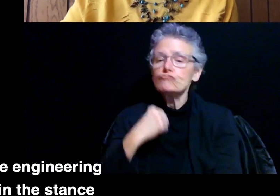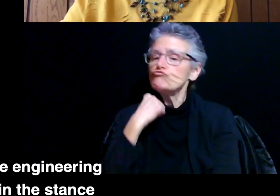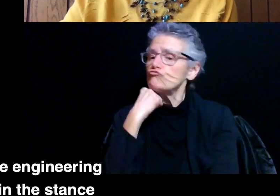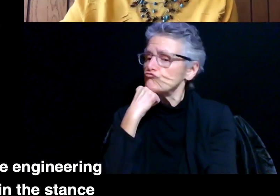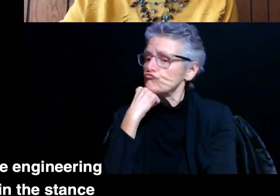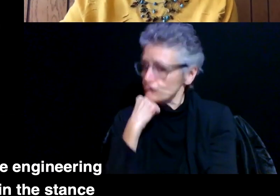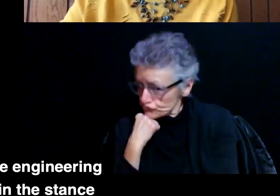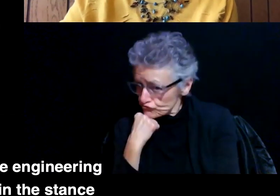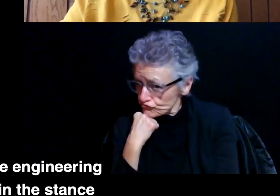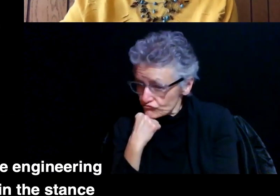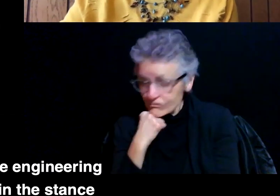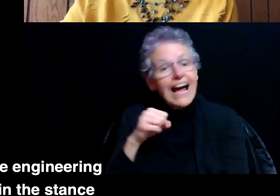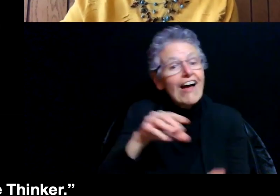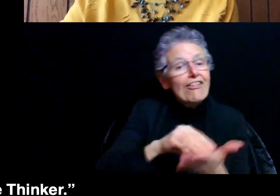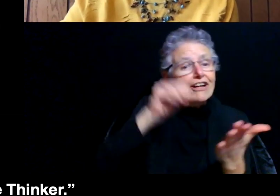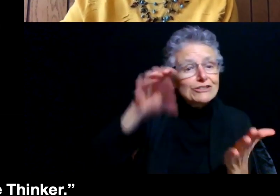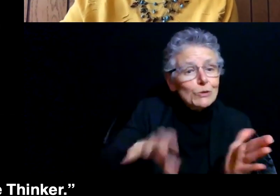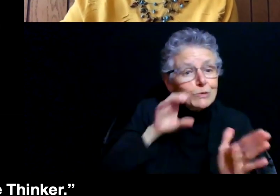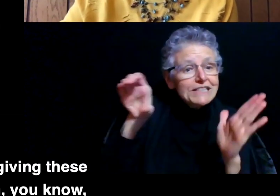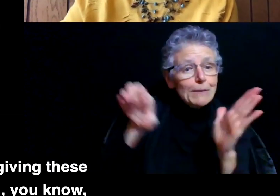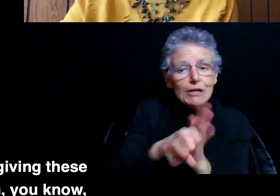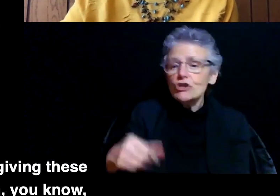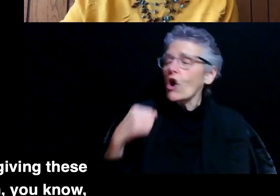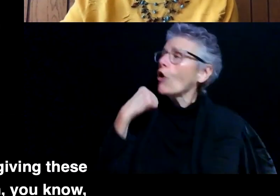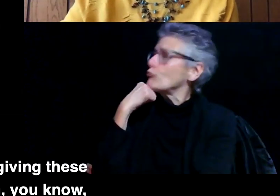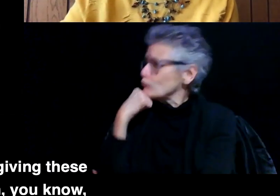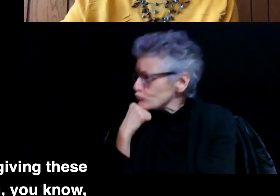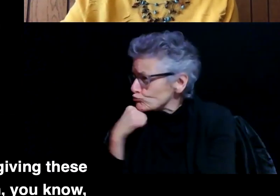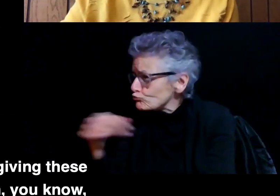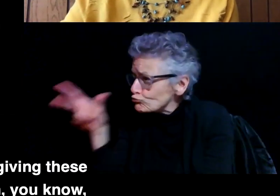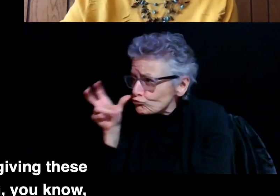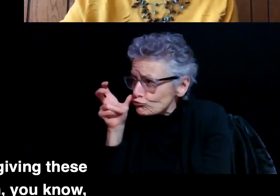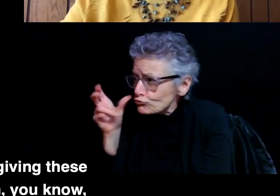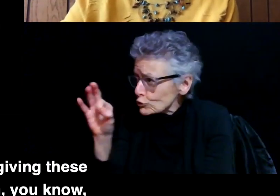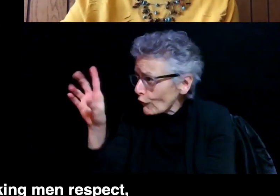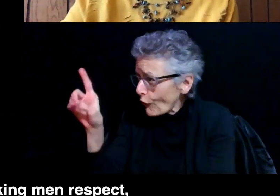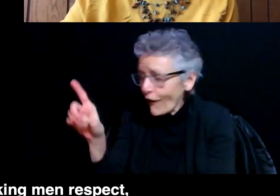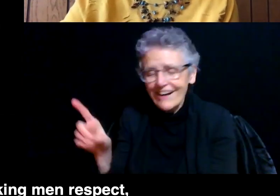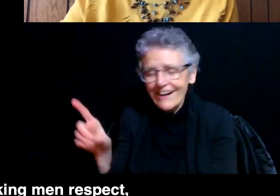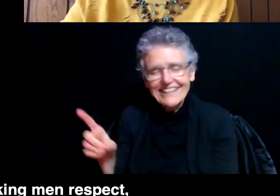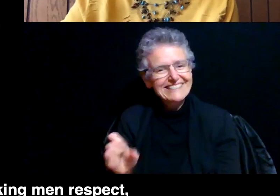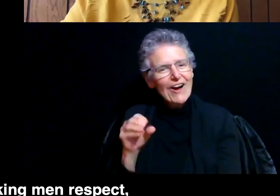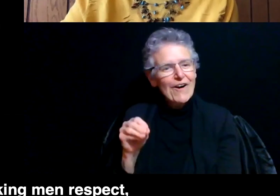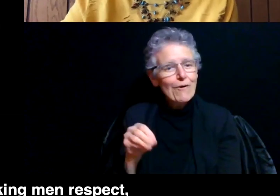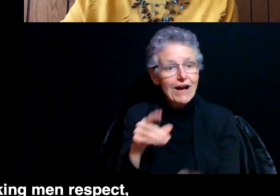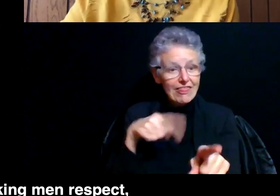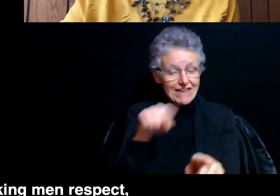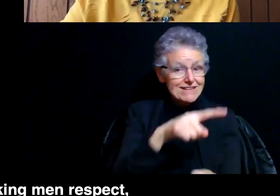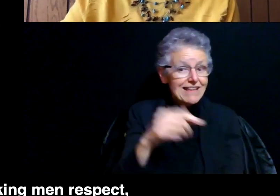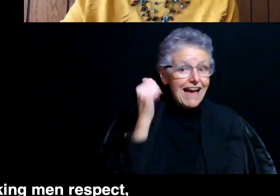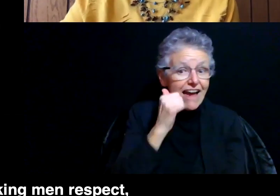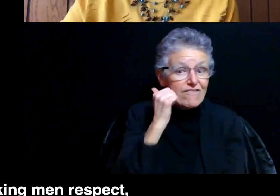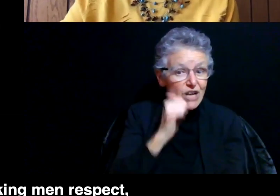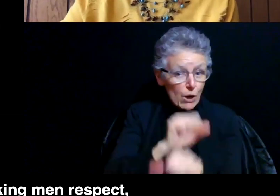engineering students in the stance of the thinker. So he's giving these common, everyday working men